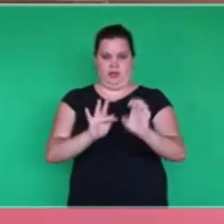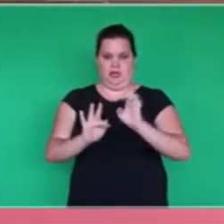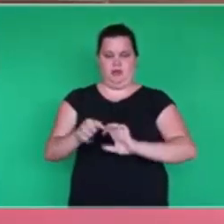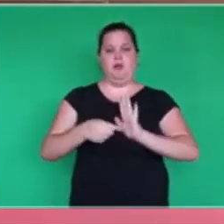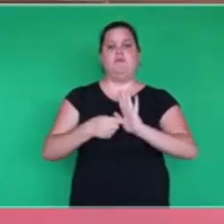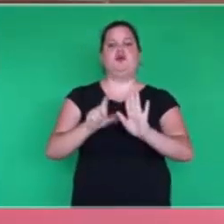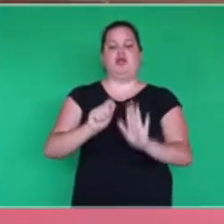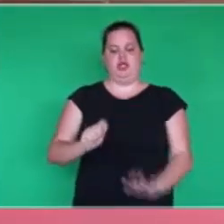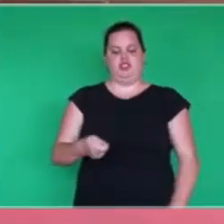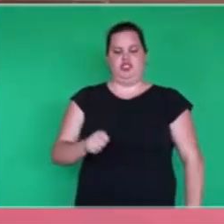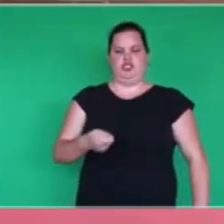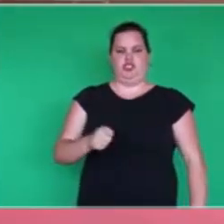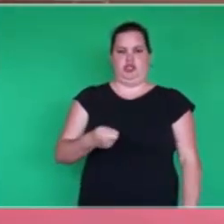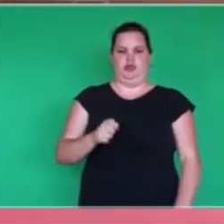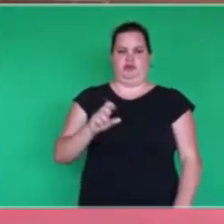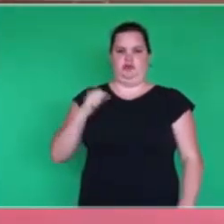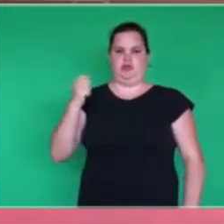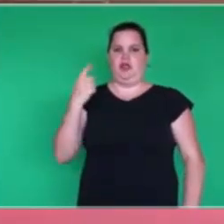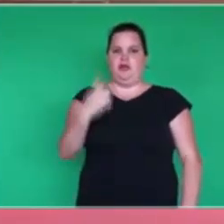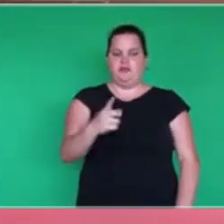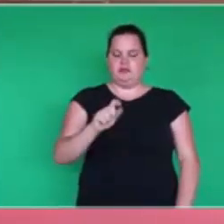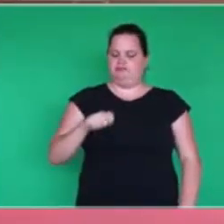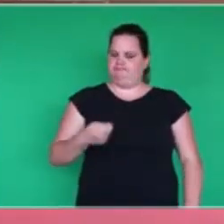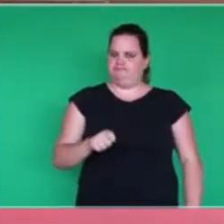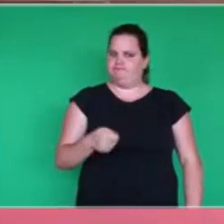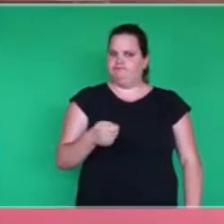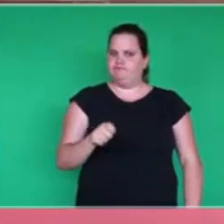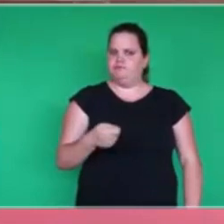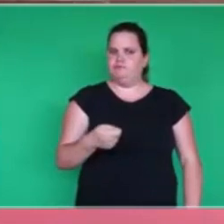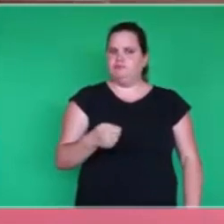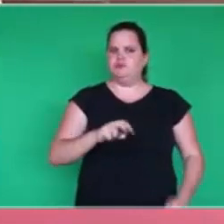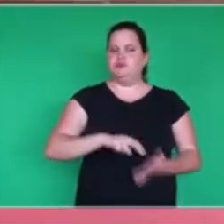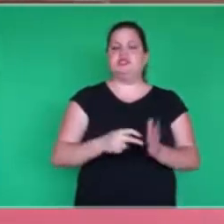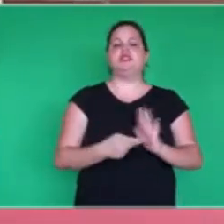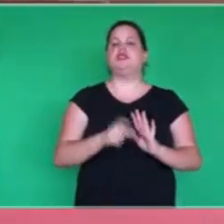of grace. This door is prophetic,